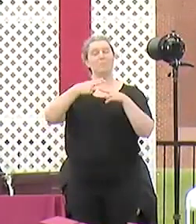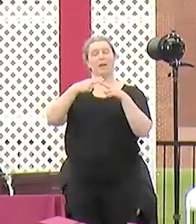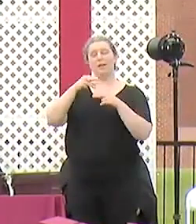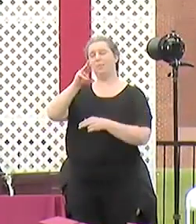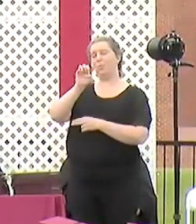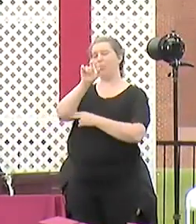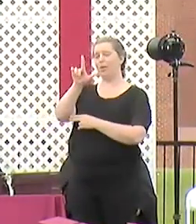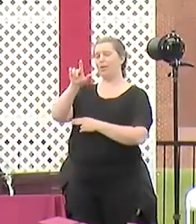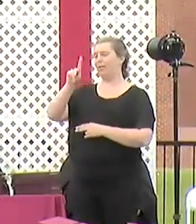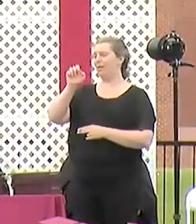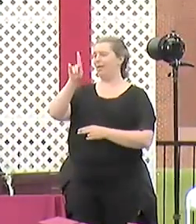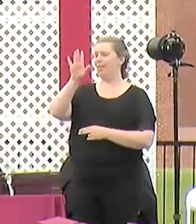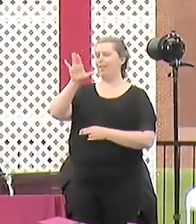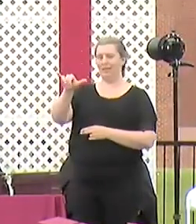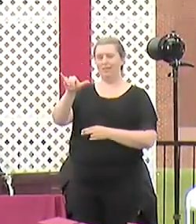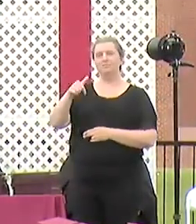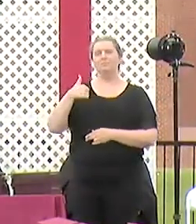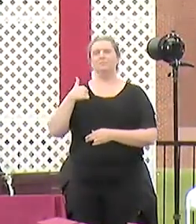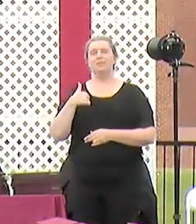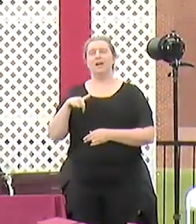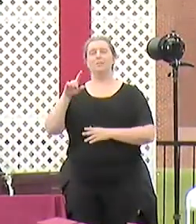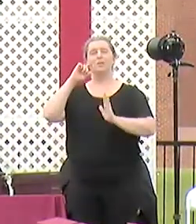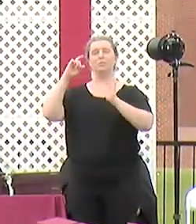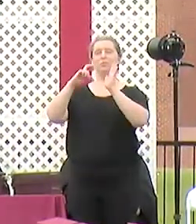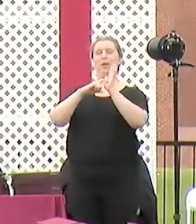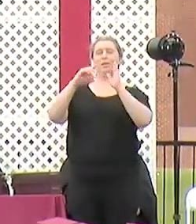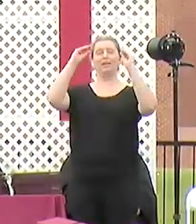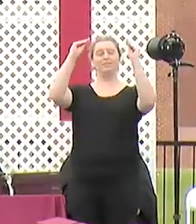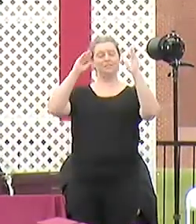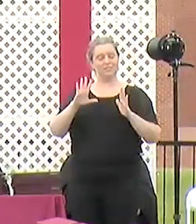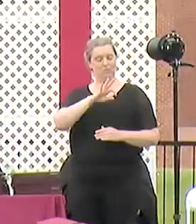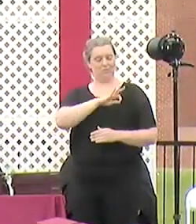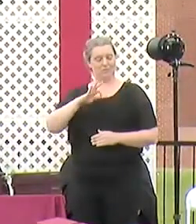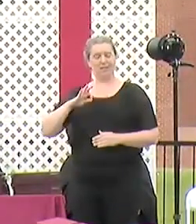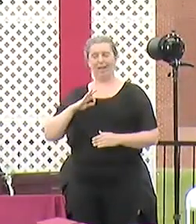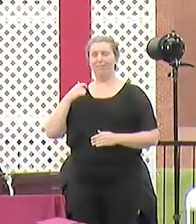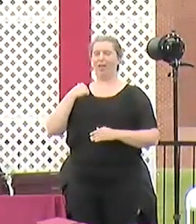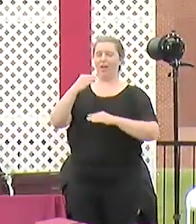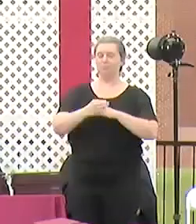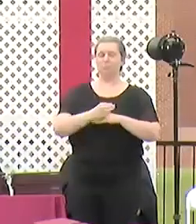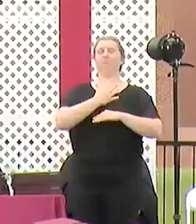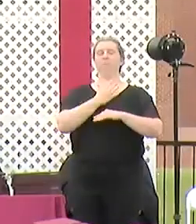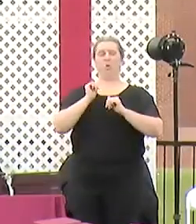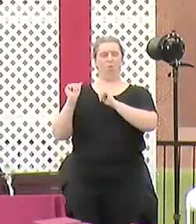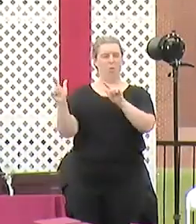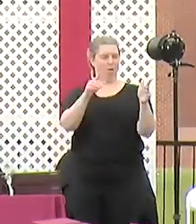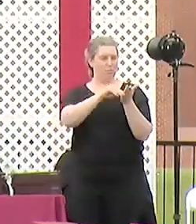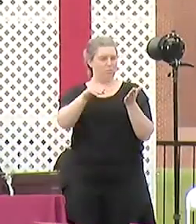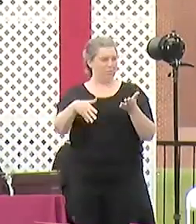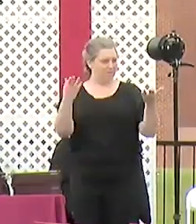Will Cayley, and I'm speaking on behalf of our class to recognize the teachers and staff that have affected all students that are sitting here